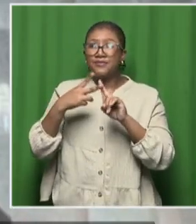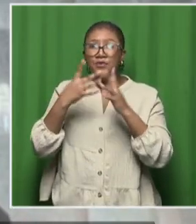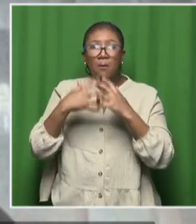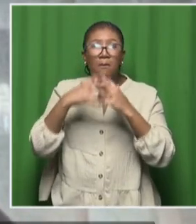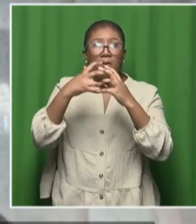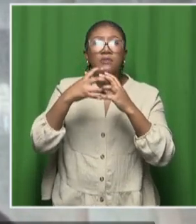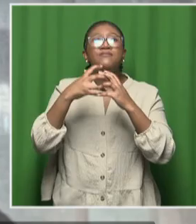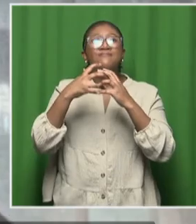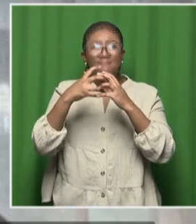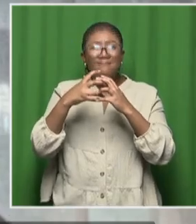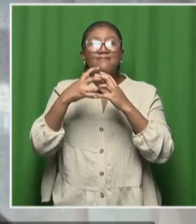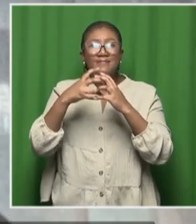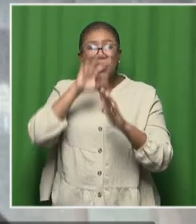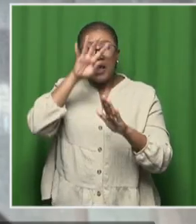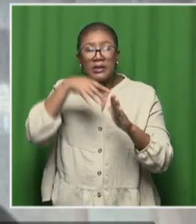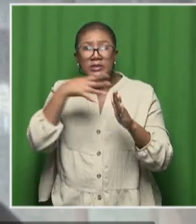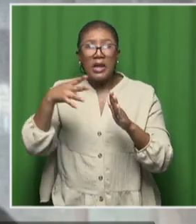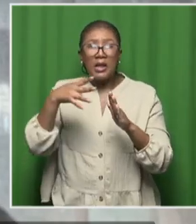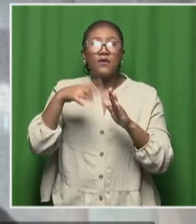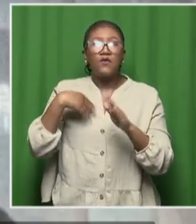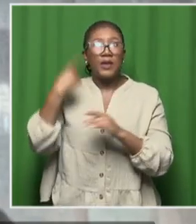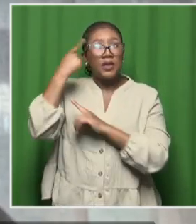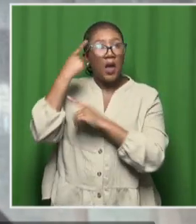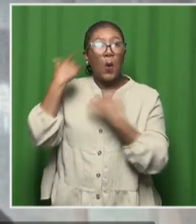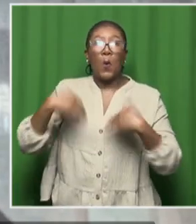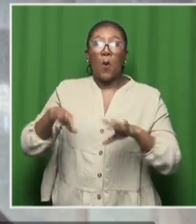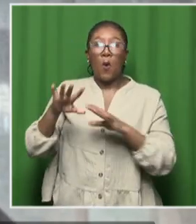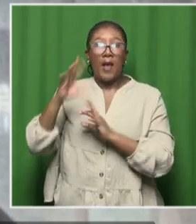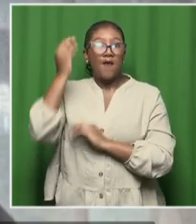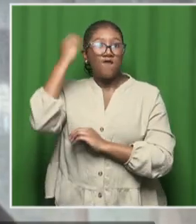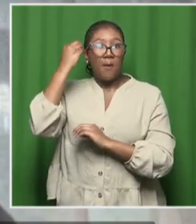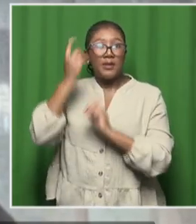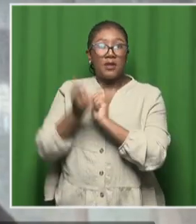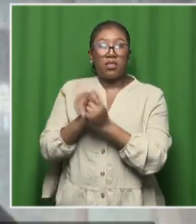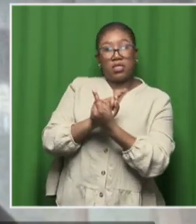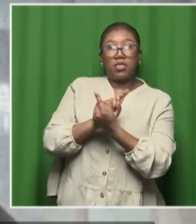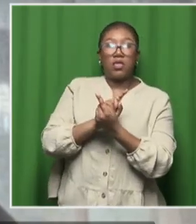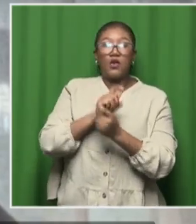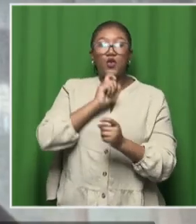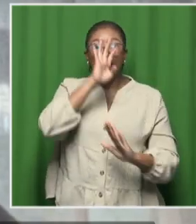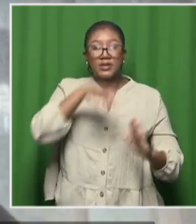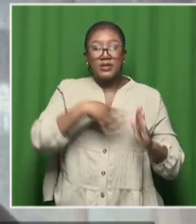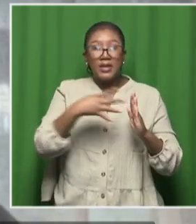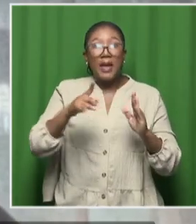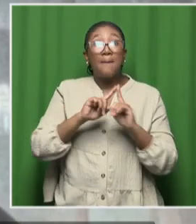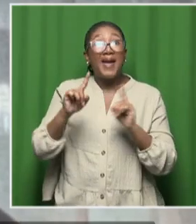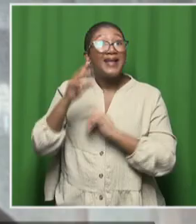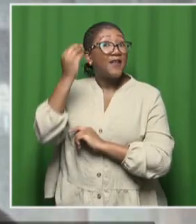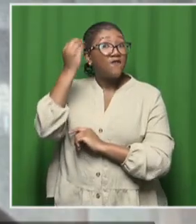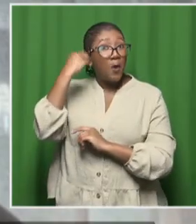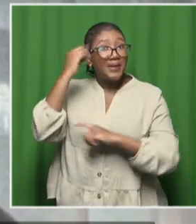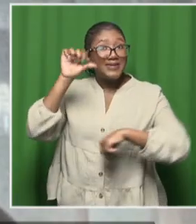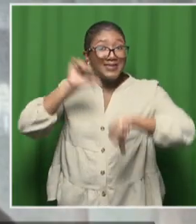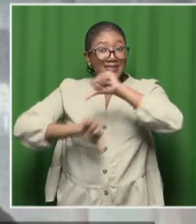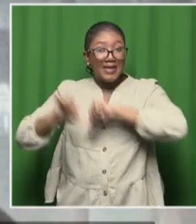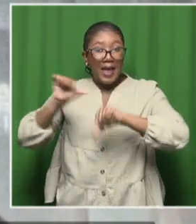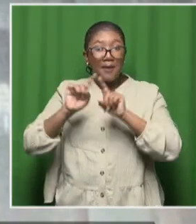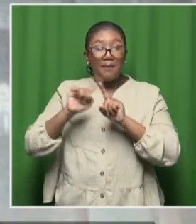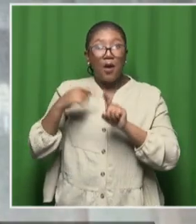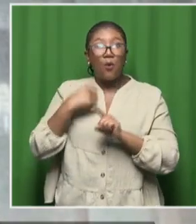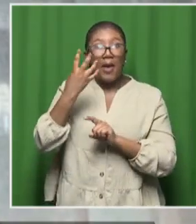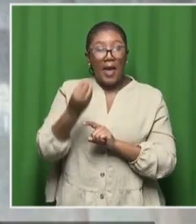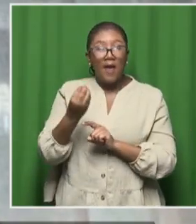pie charts and Excel sheets, that kind of stuff is already something data science does. But now with data science is where you're working with large data